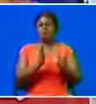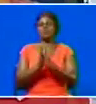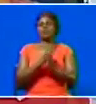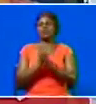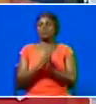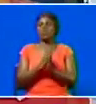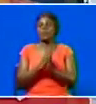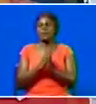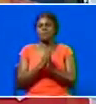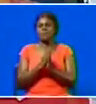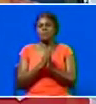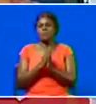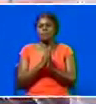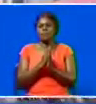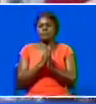story for us.